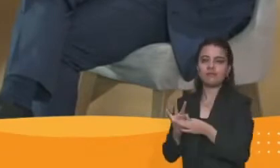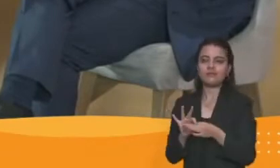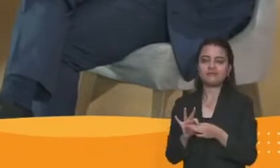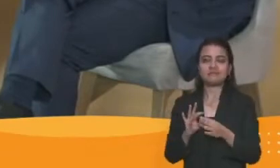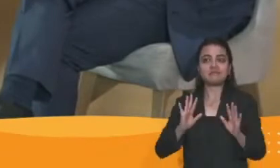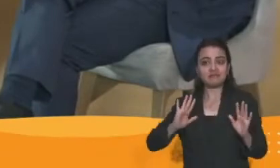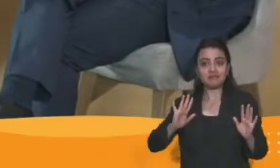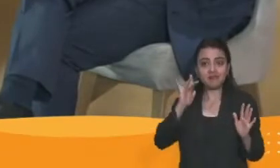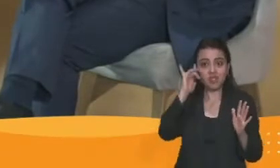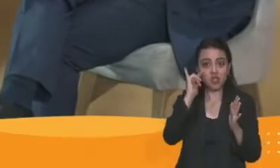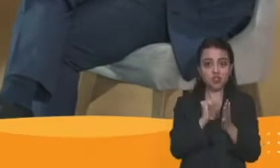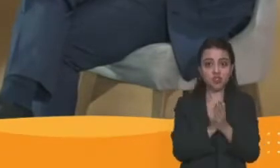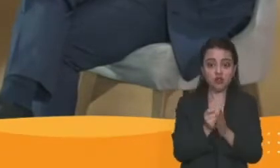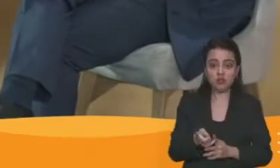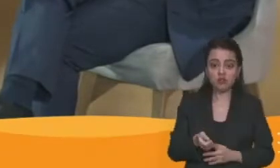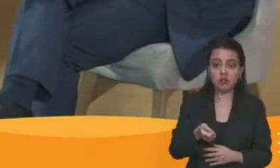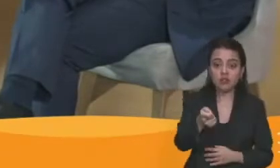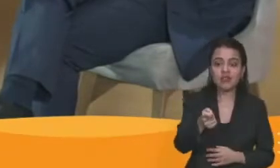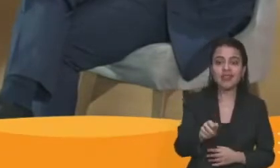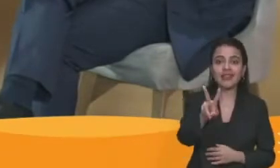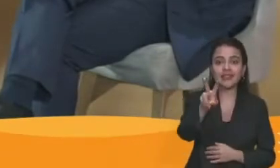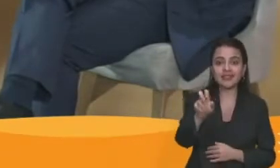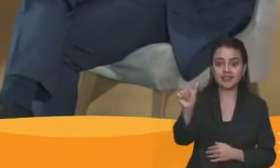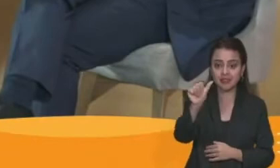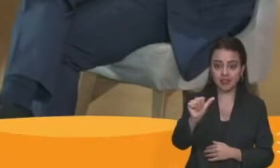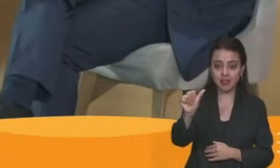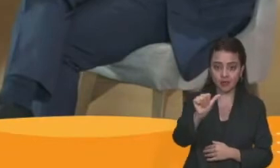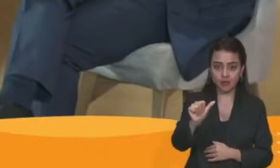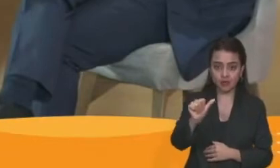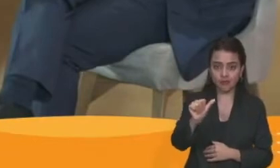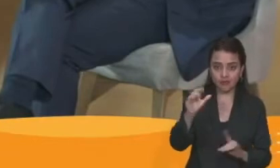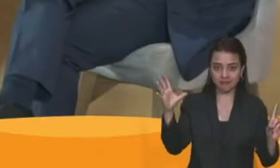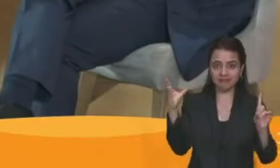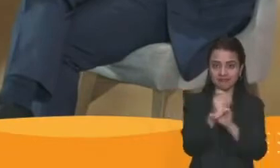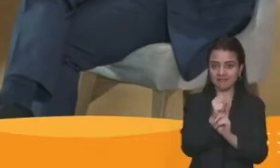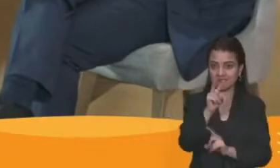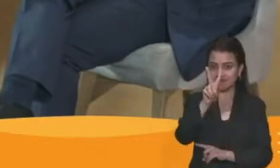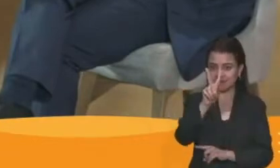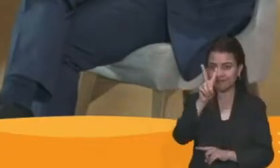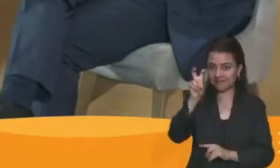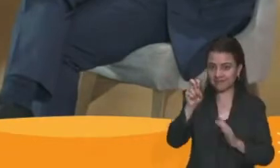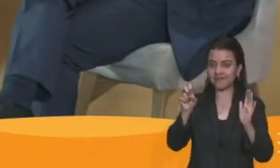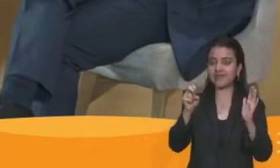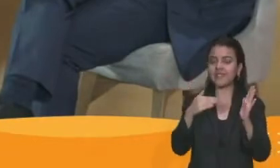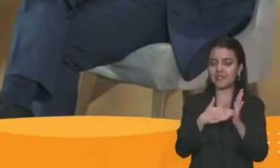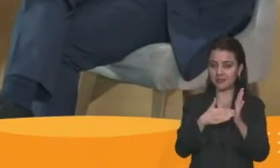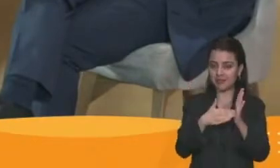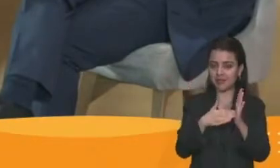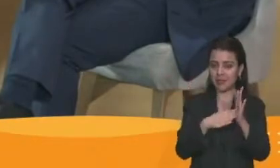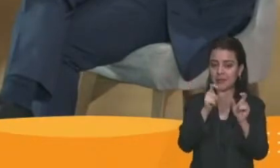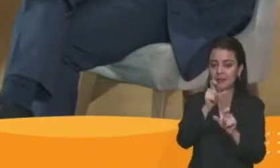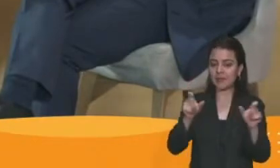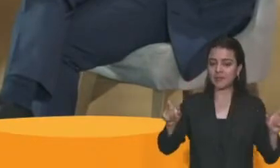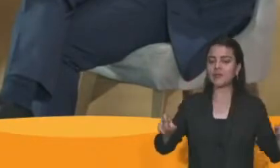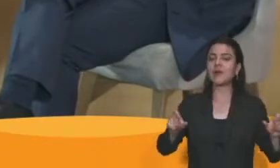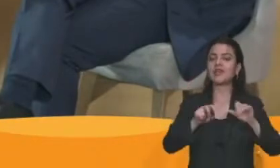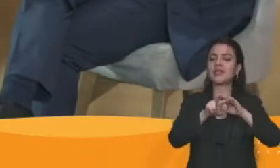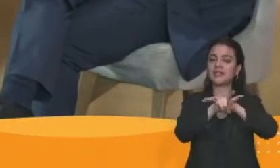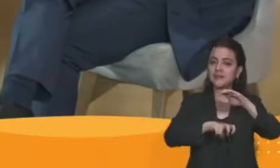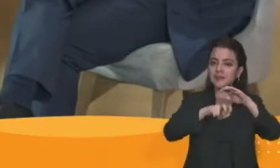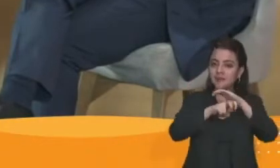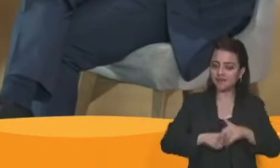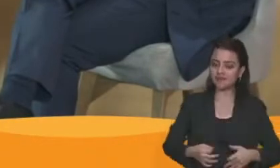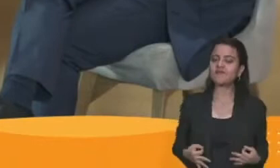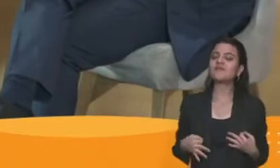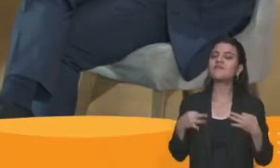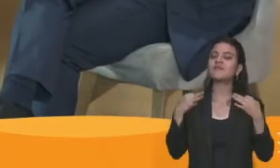legalization. And most surely towards the 7th of August, we are going to reach 27,000 miners, and we